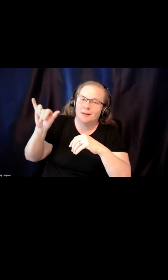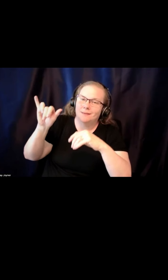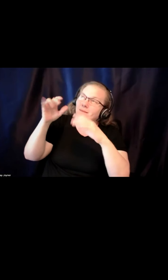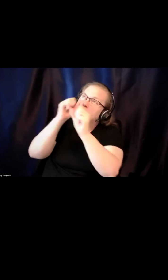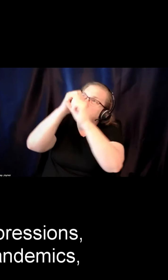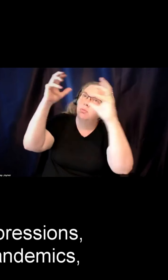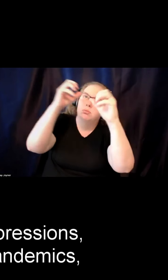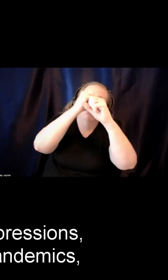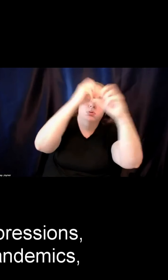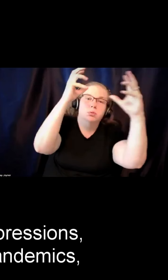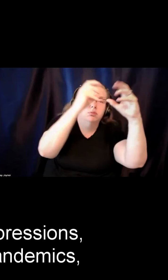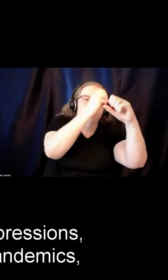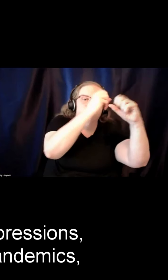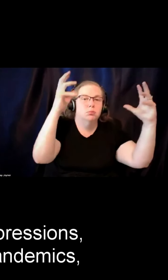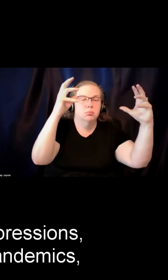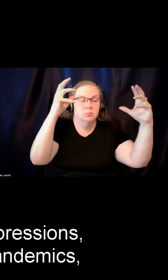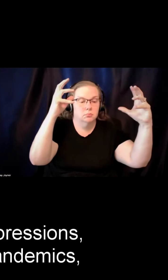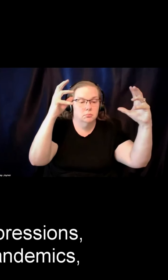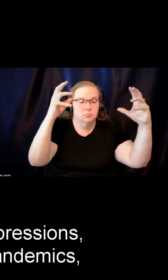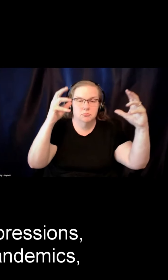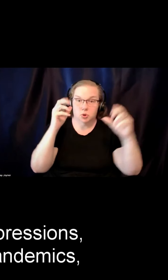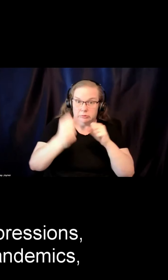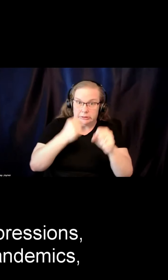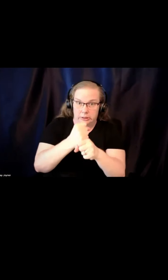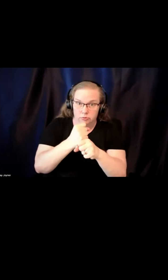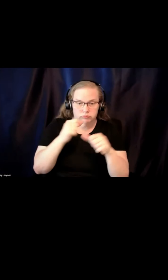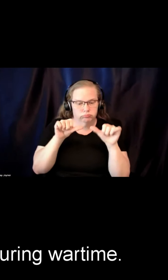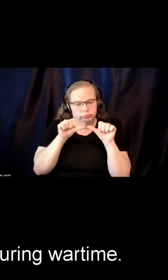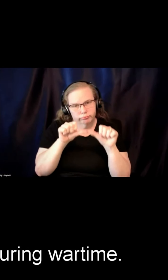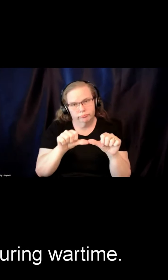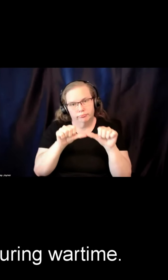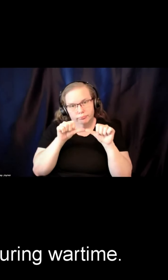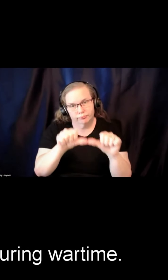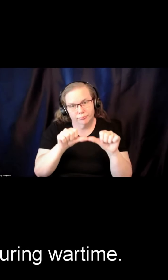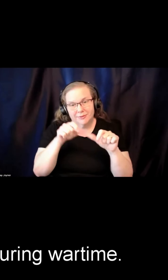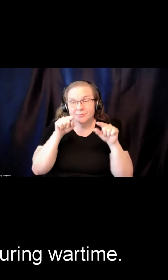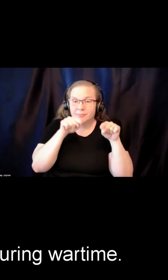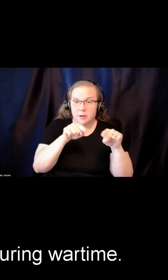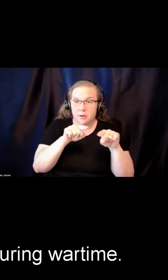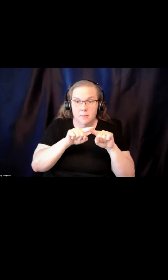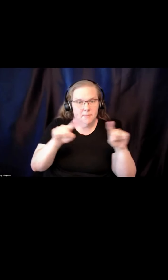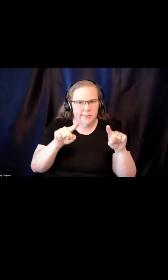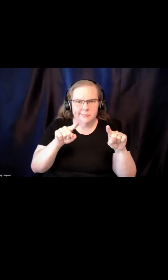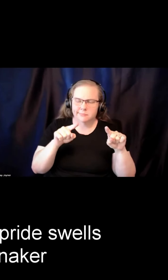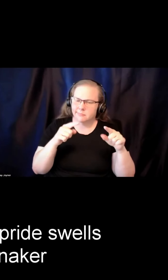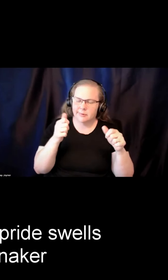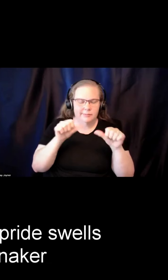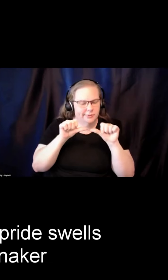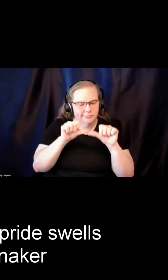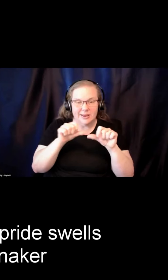years. Not through depressions, recessions, pandemics, and definitely not during wartime.